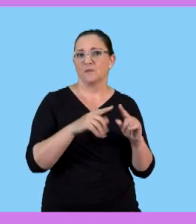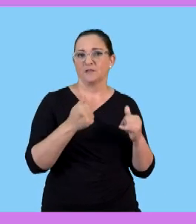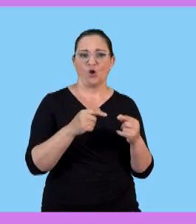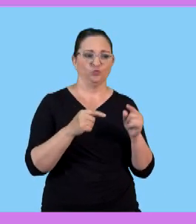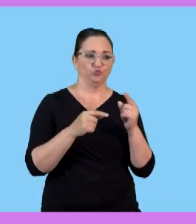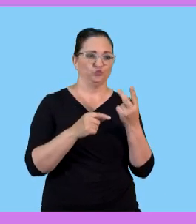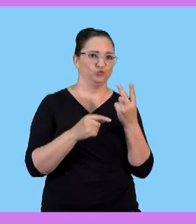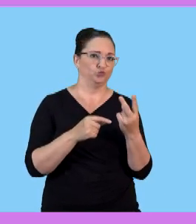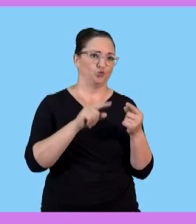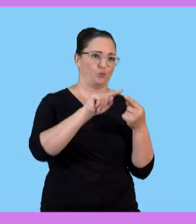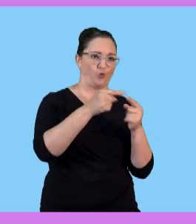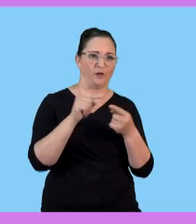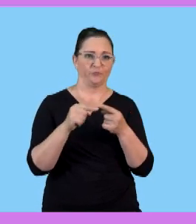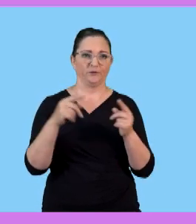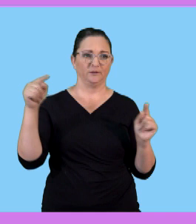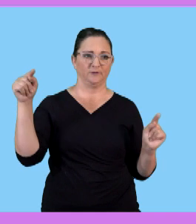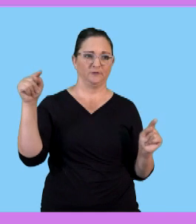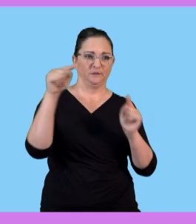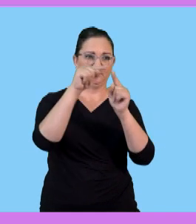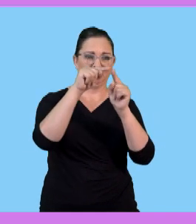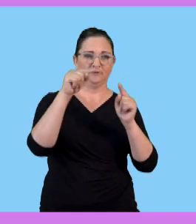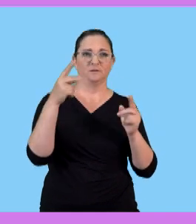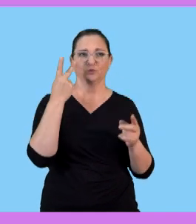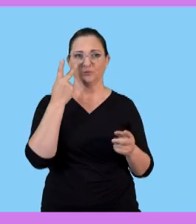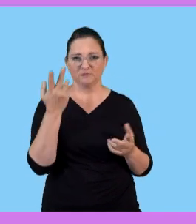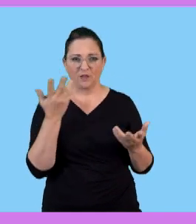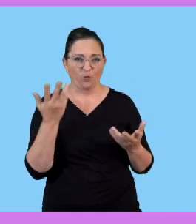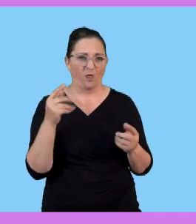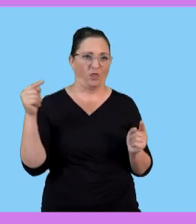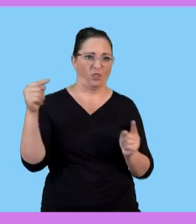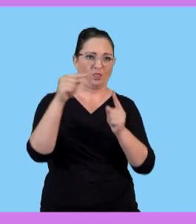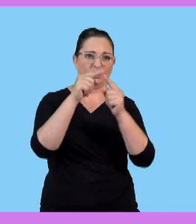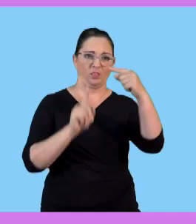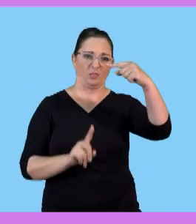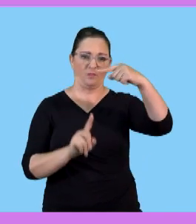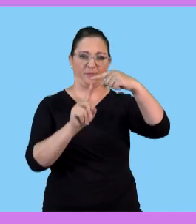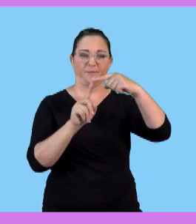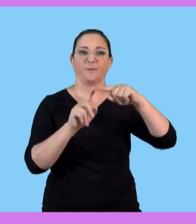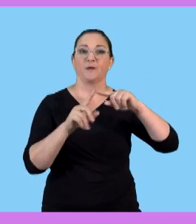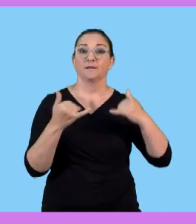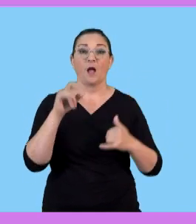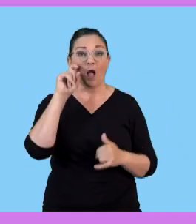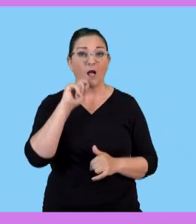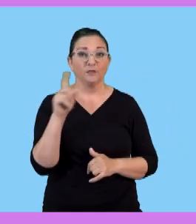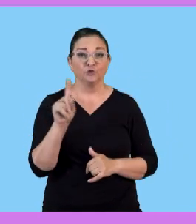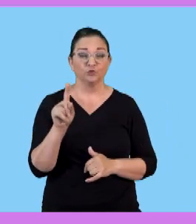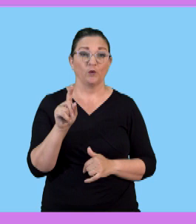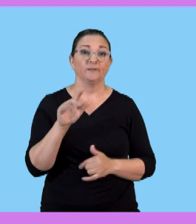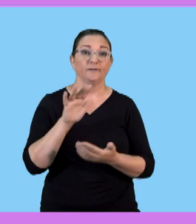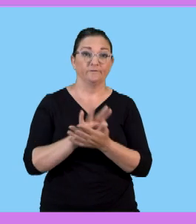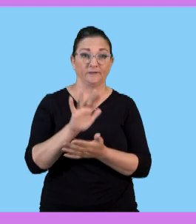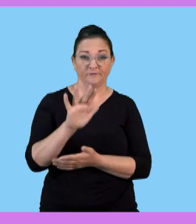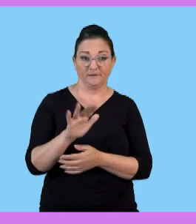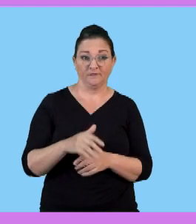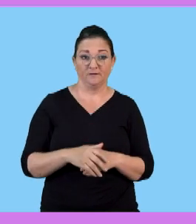basically variables, and where they meet or intersect, that's your point of intersection. So in this case, we have a 15-year-old